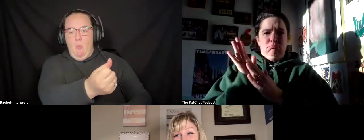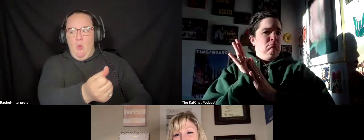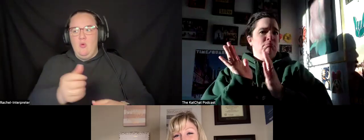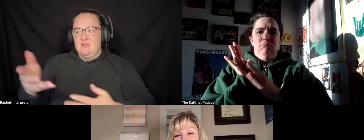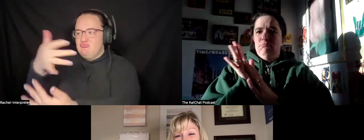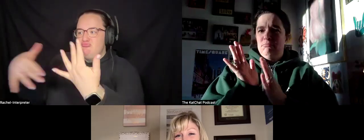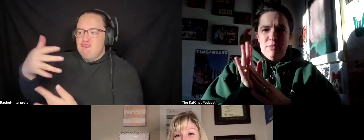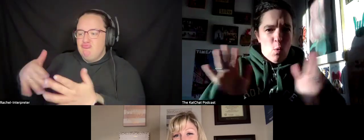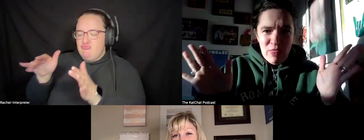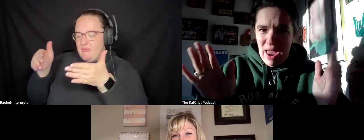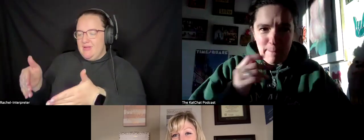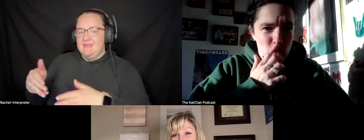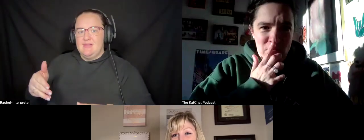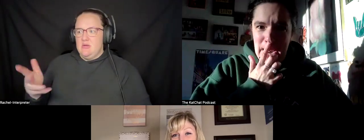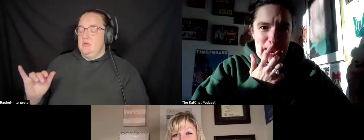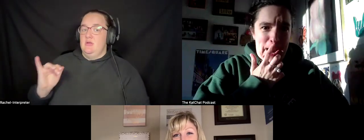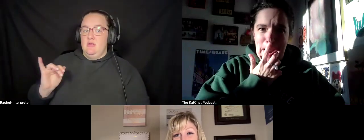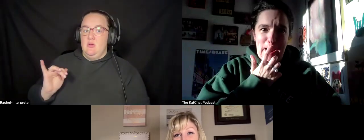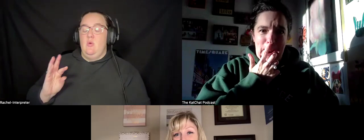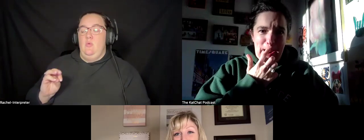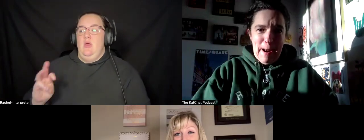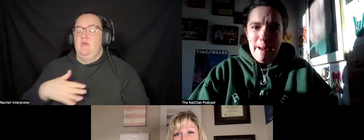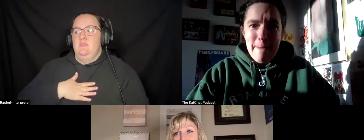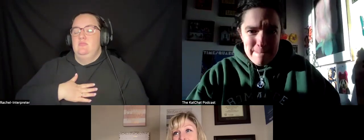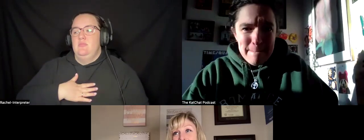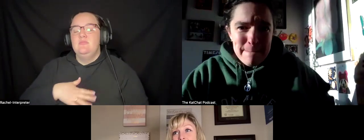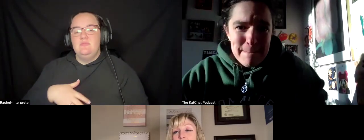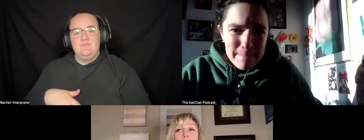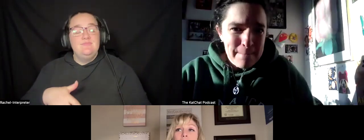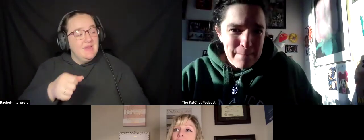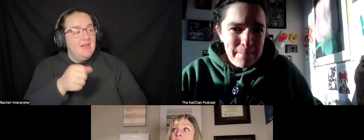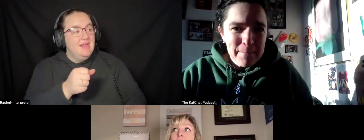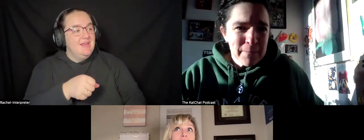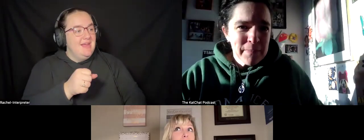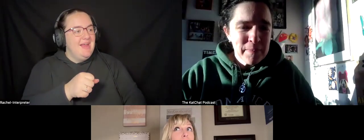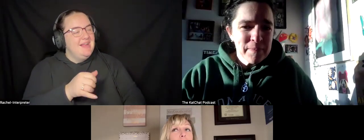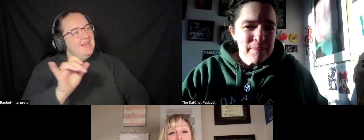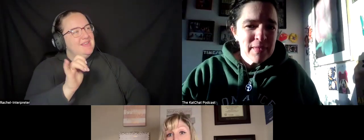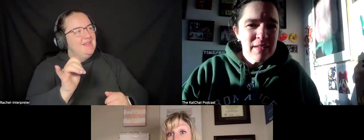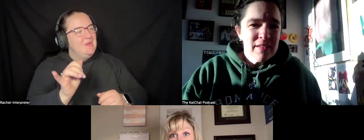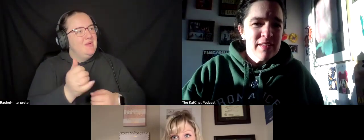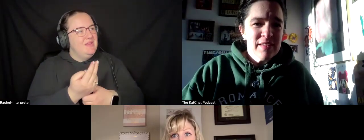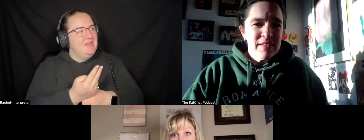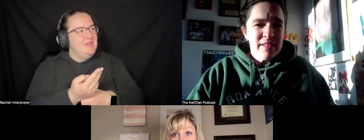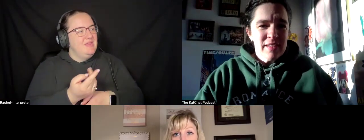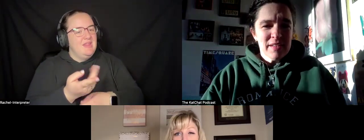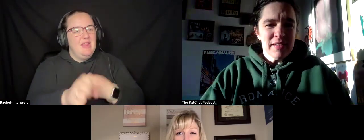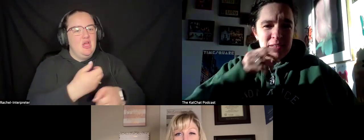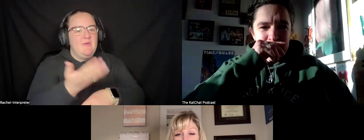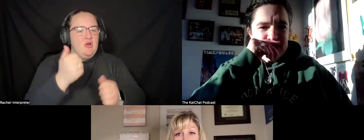like with that movie. Yeah, and we kind of saw that the year before with like the Santa Summit. So like each